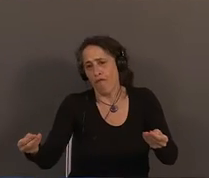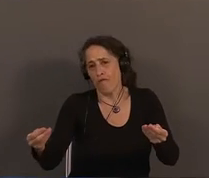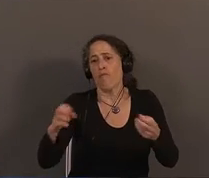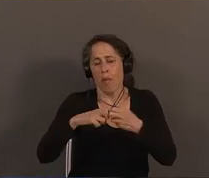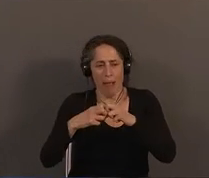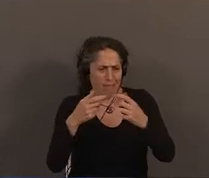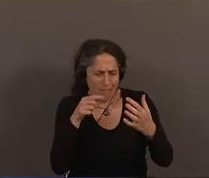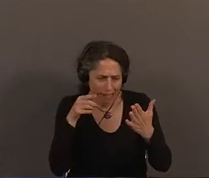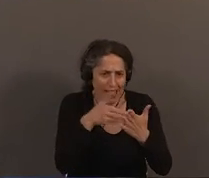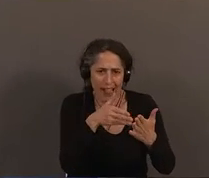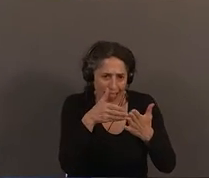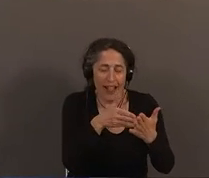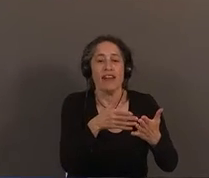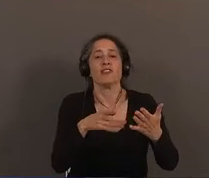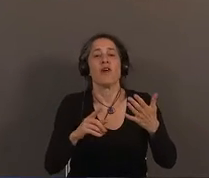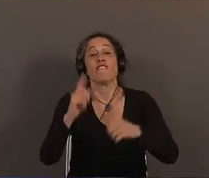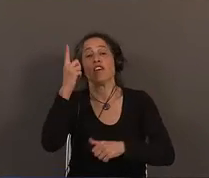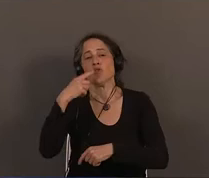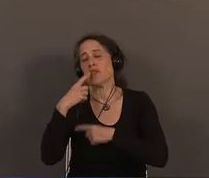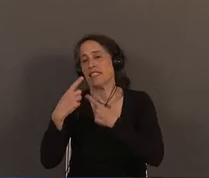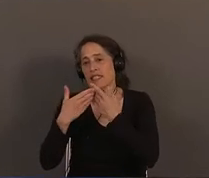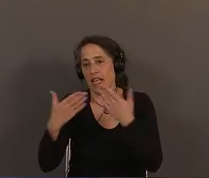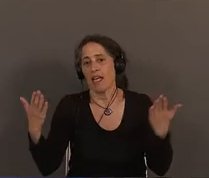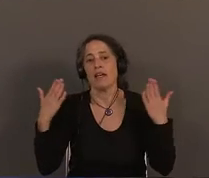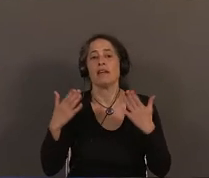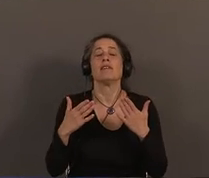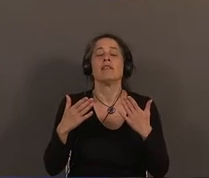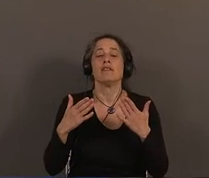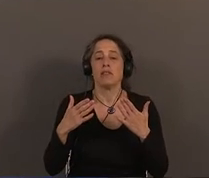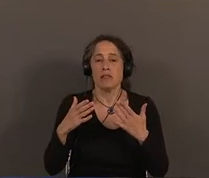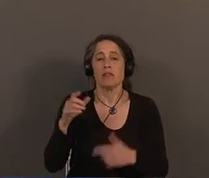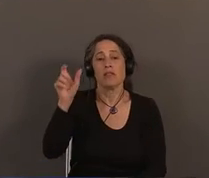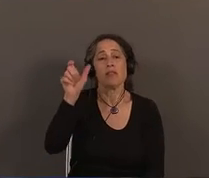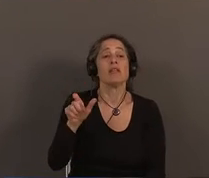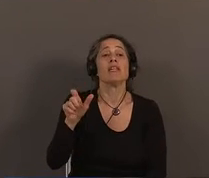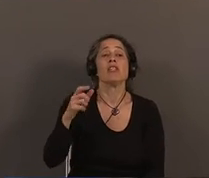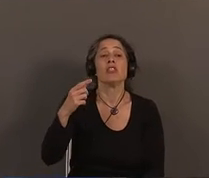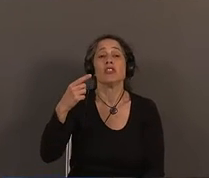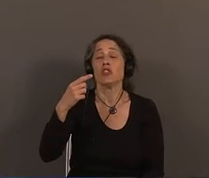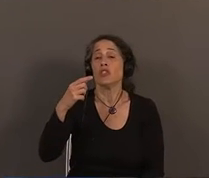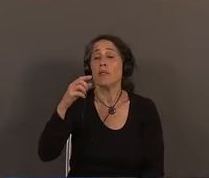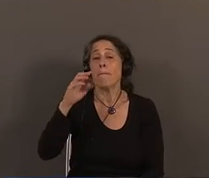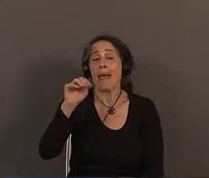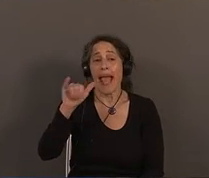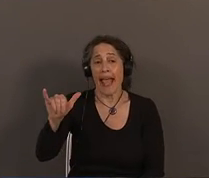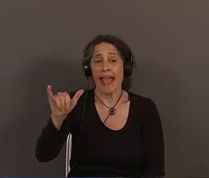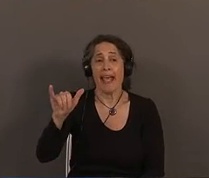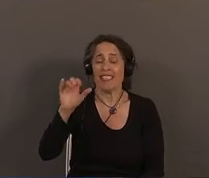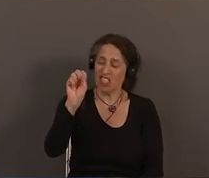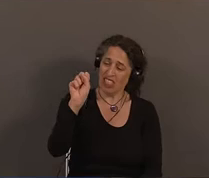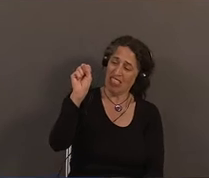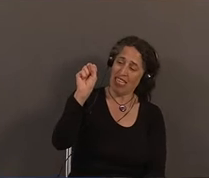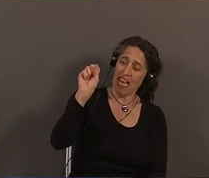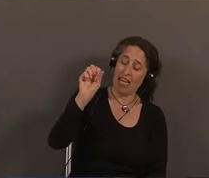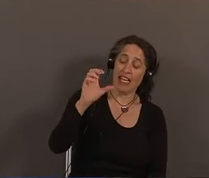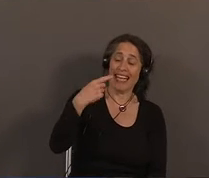first thing I want to say, a big thank you to GSMA and all the European operators. Yes, it was an achievement